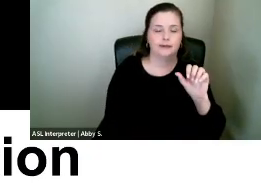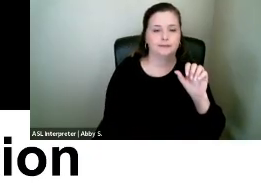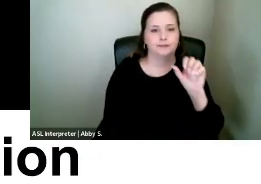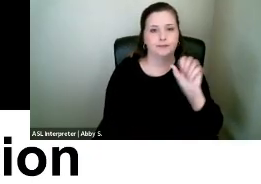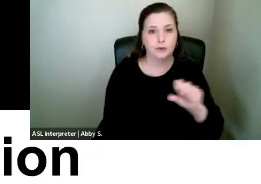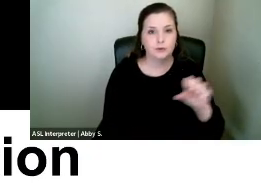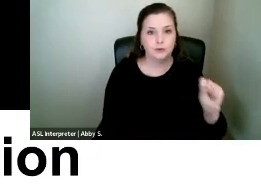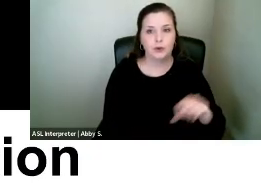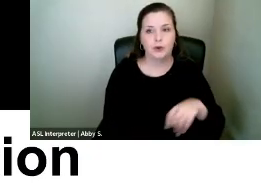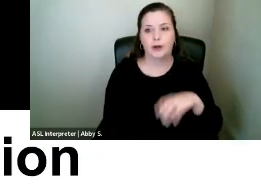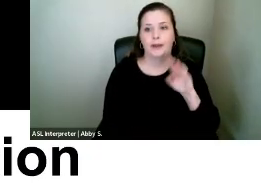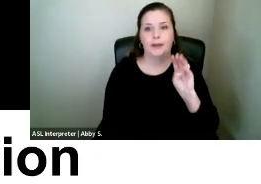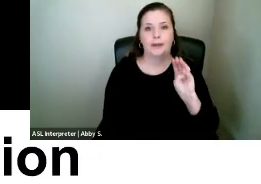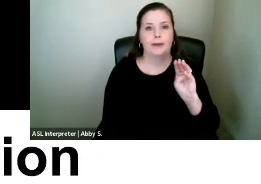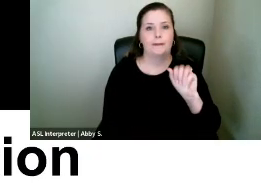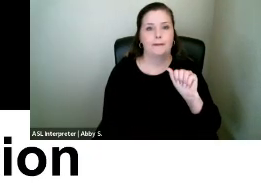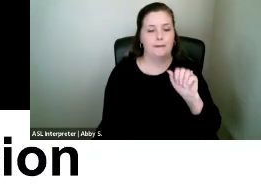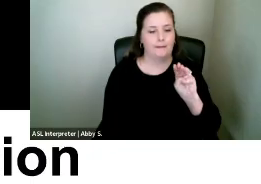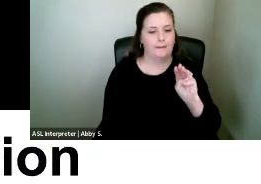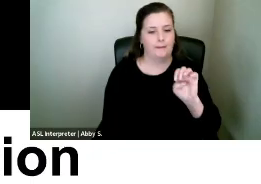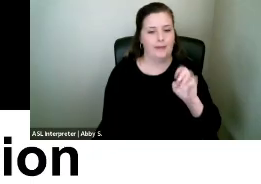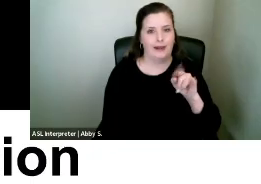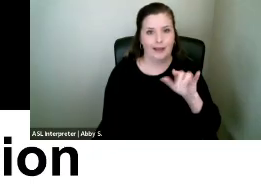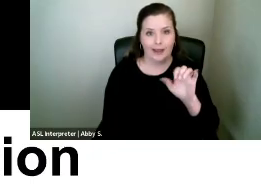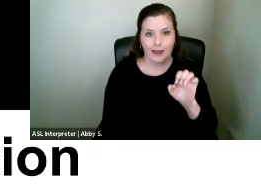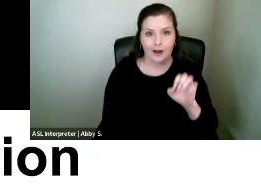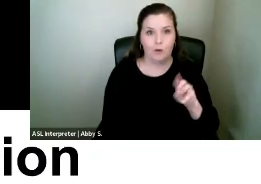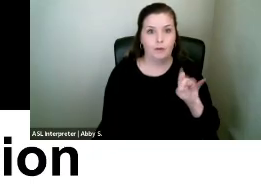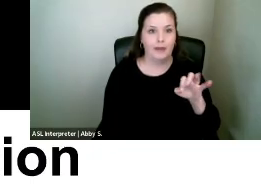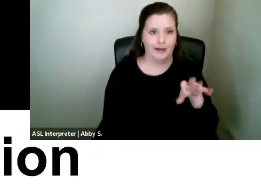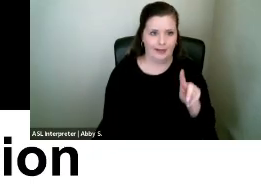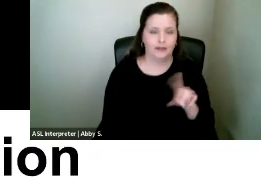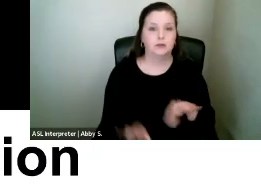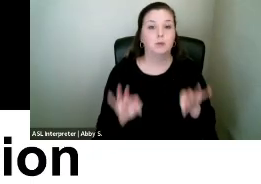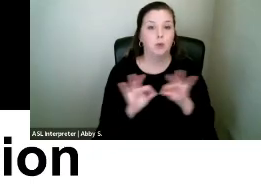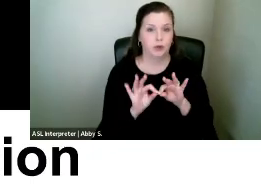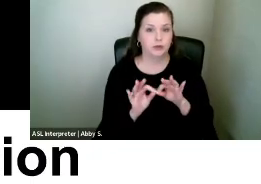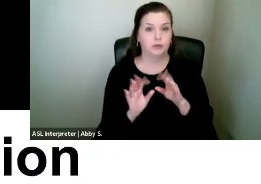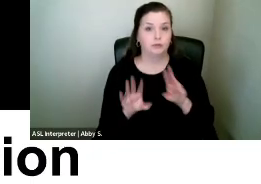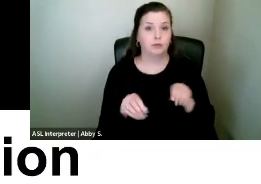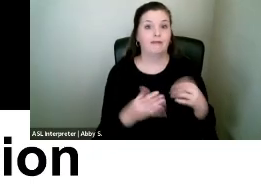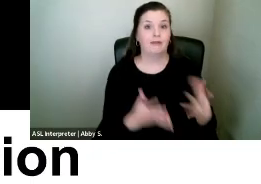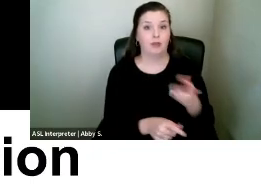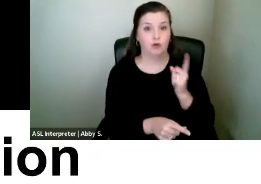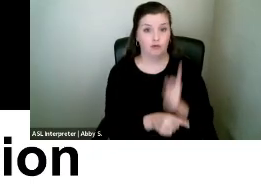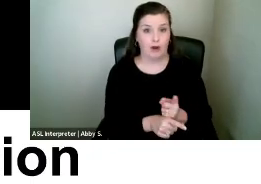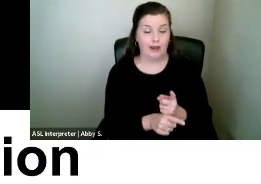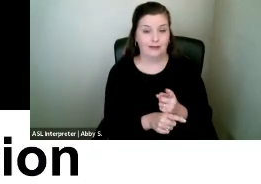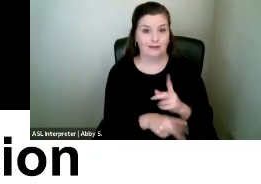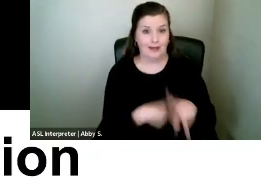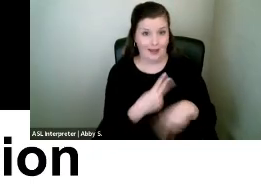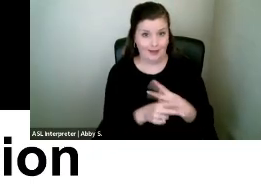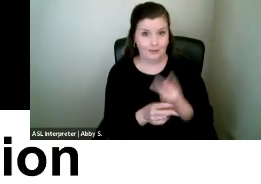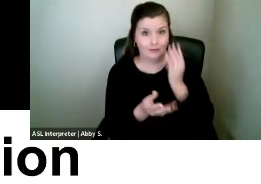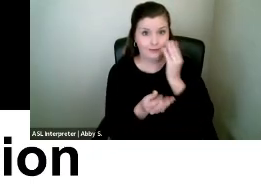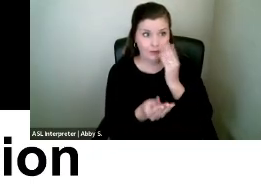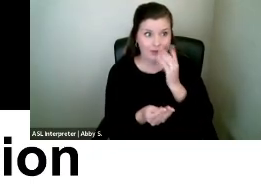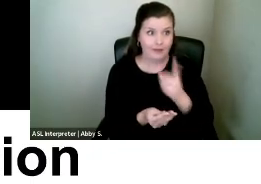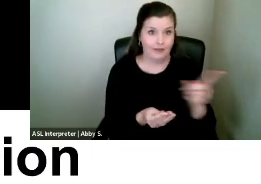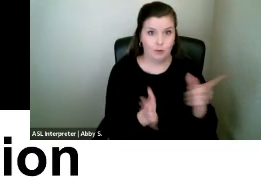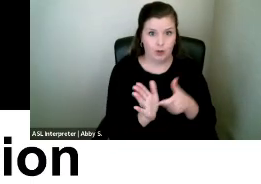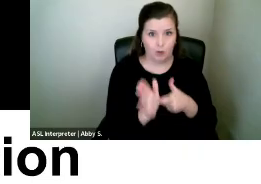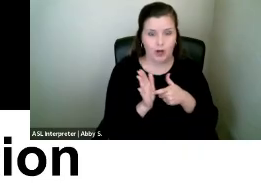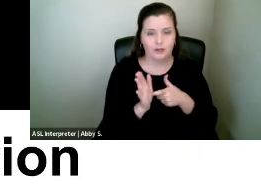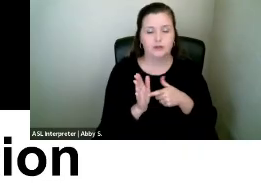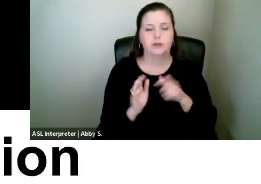Health and Human Services, to make sure that you provide the right kinds of information that they require so you can avoid